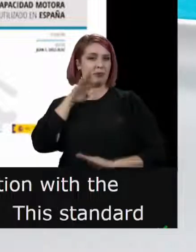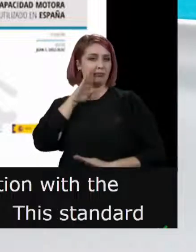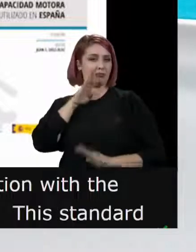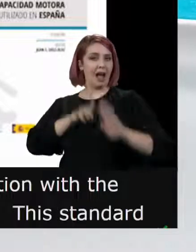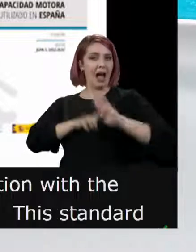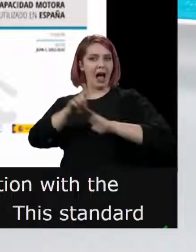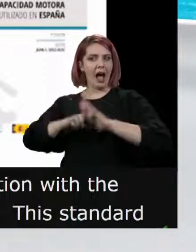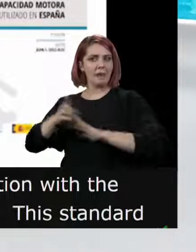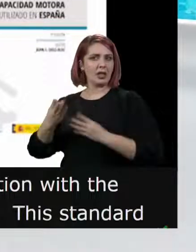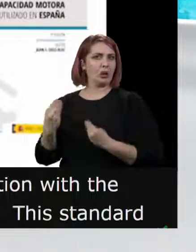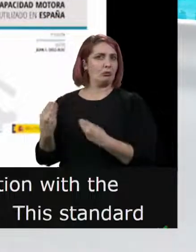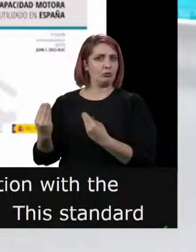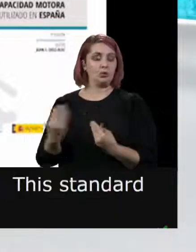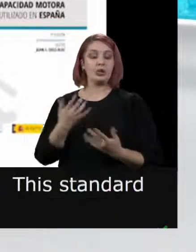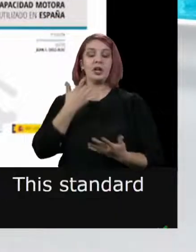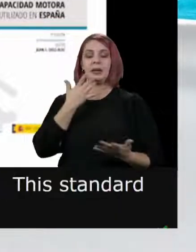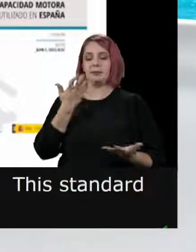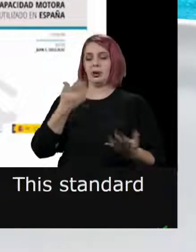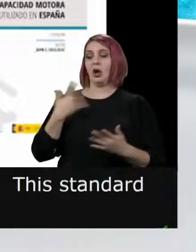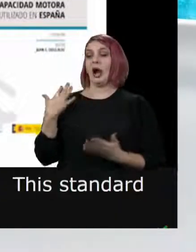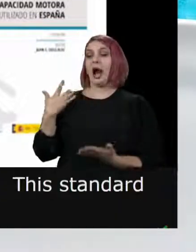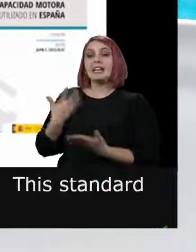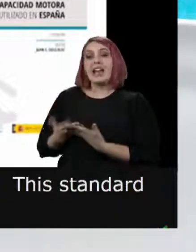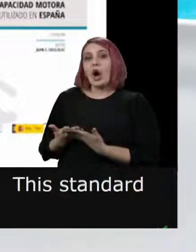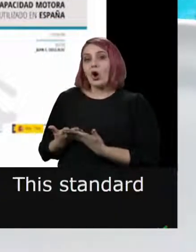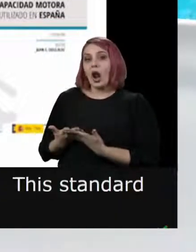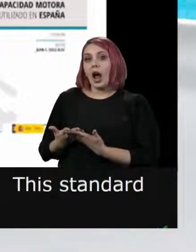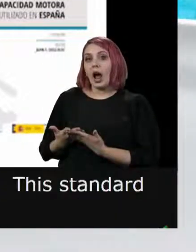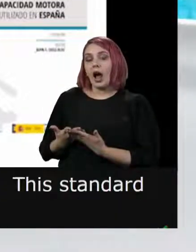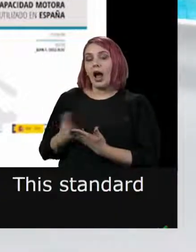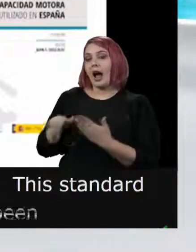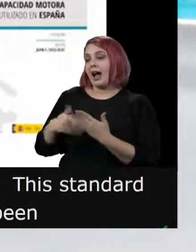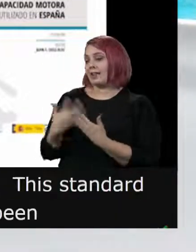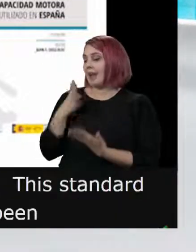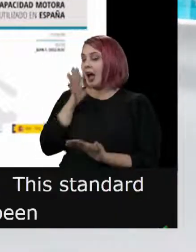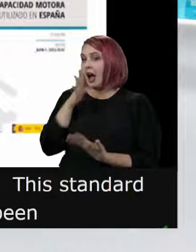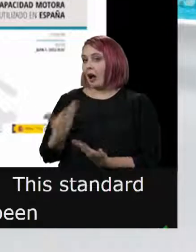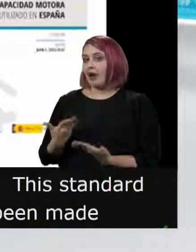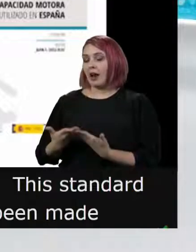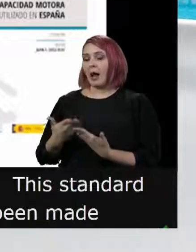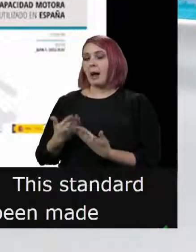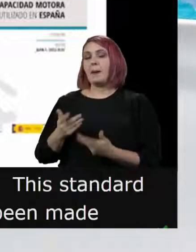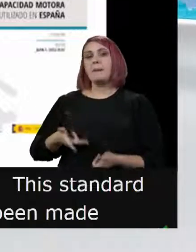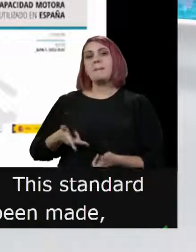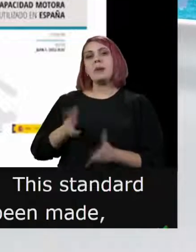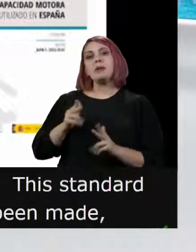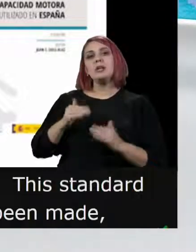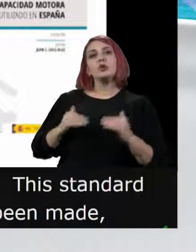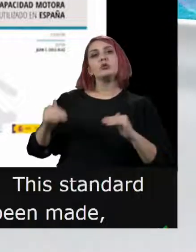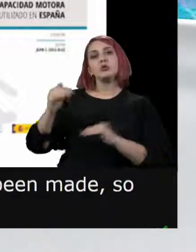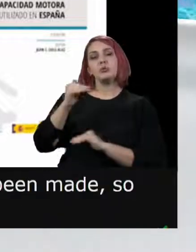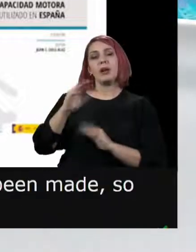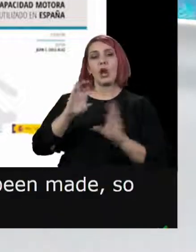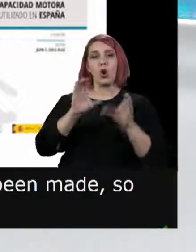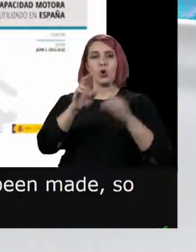like I said before, a lot of advances have been made. So this standard is, it does have to change. For example, access to